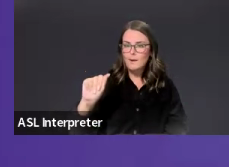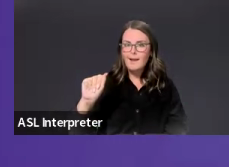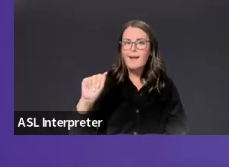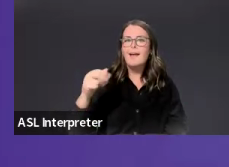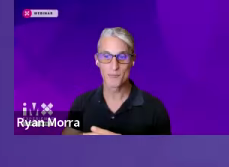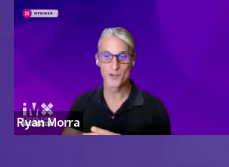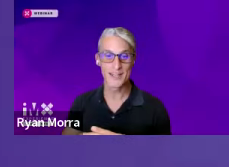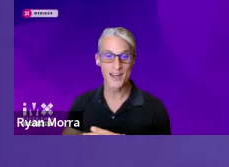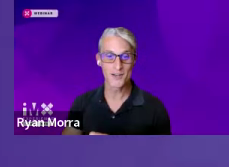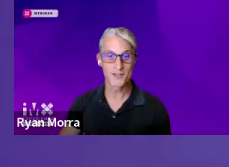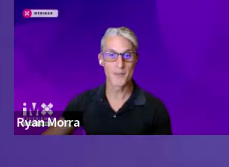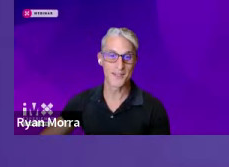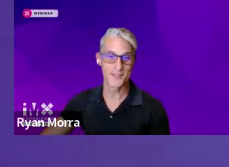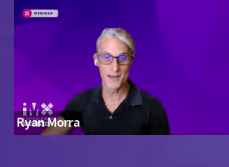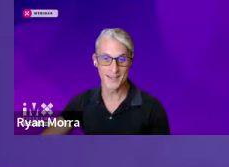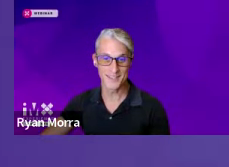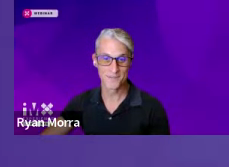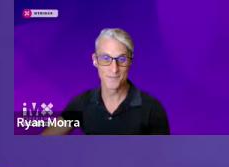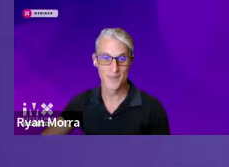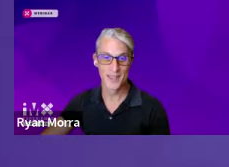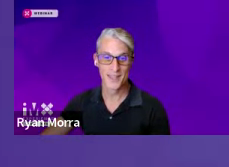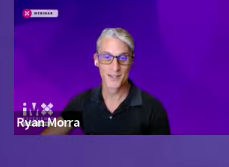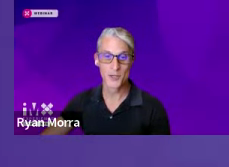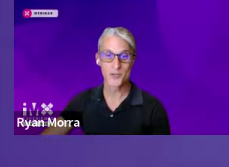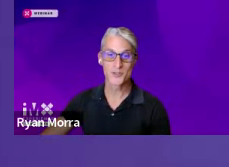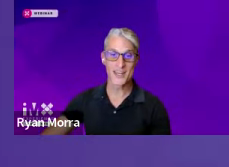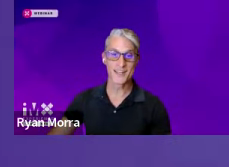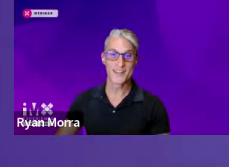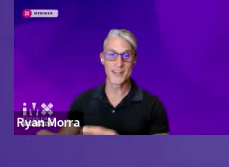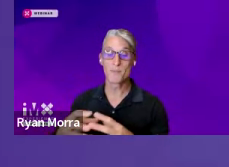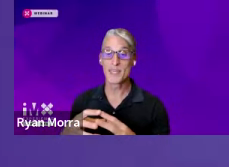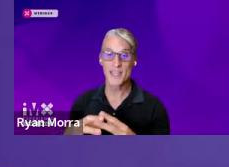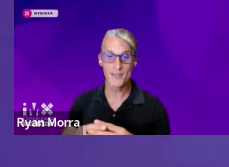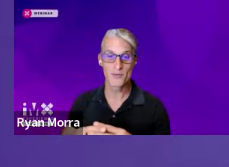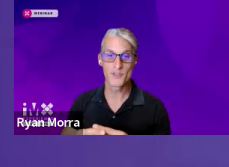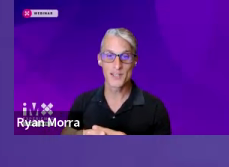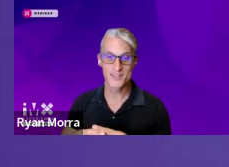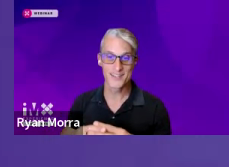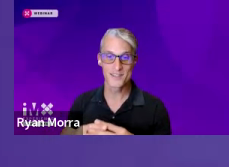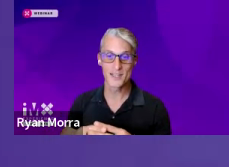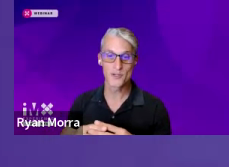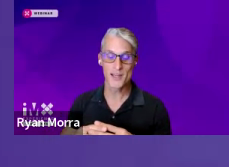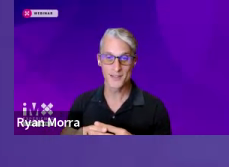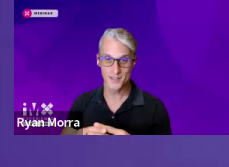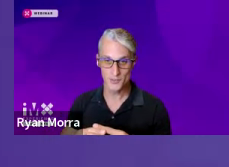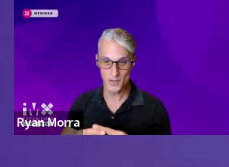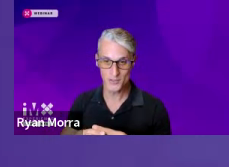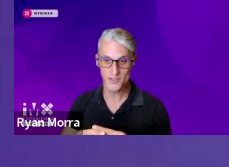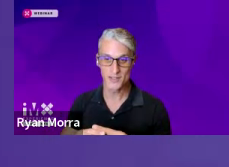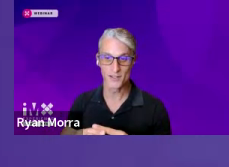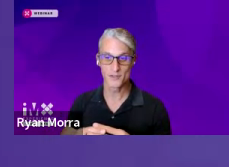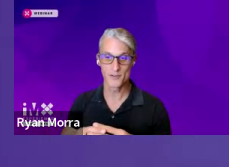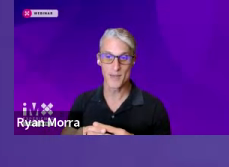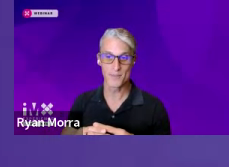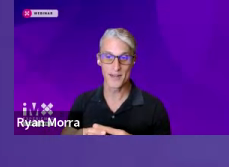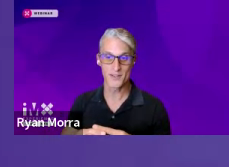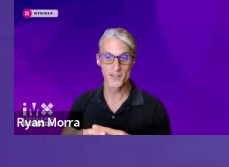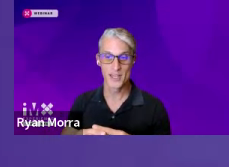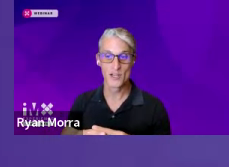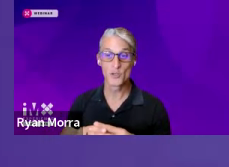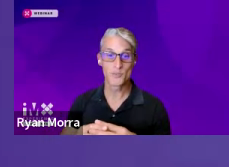Herbert from IM, and Brittany Gehrig from hand2mind. Toka Hussain is a PK-6 Senior Content Specialist at